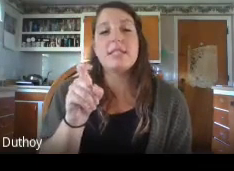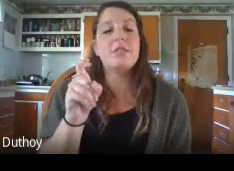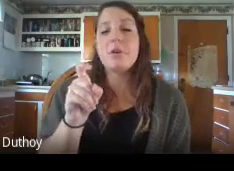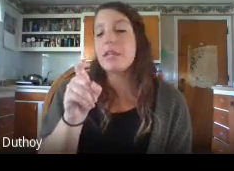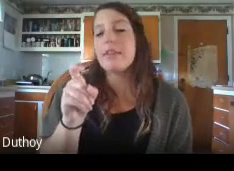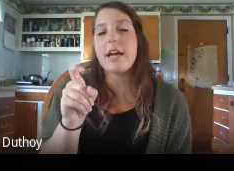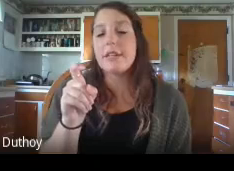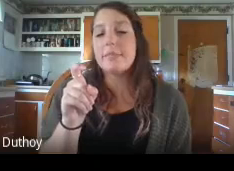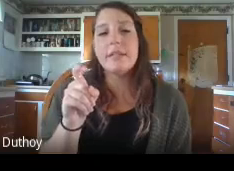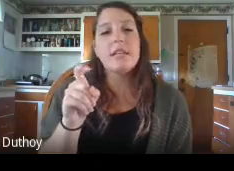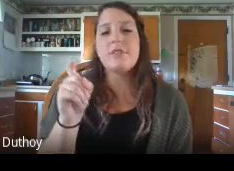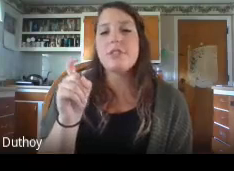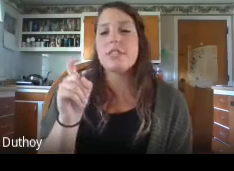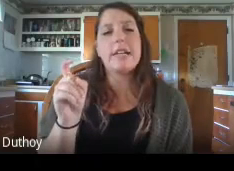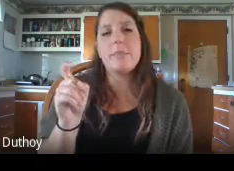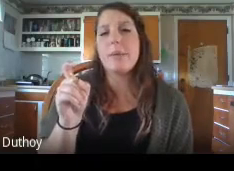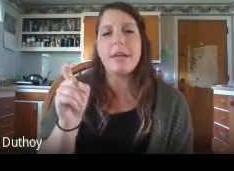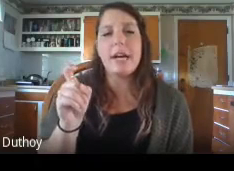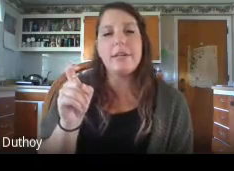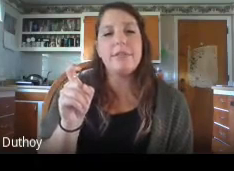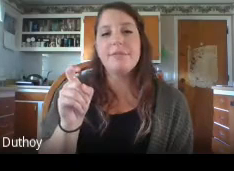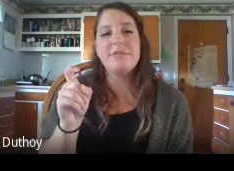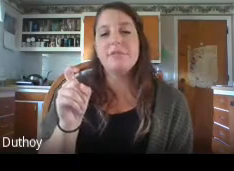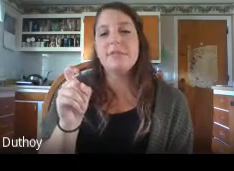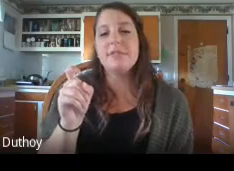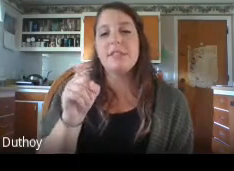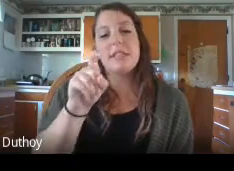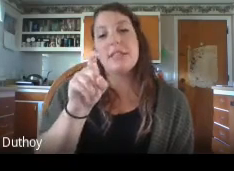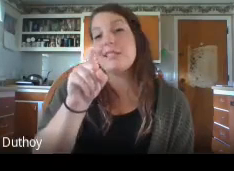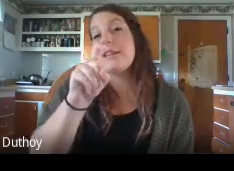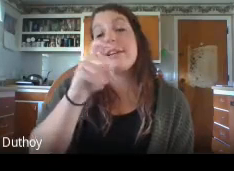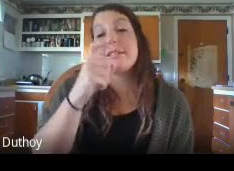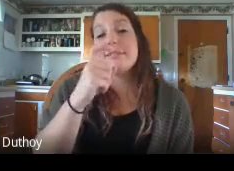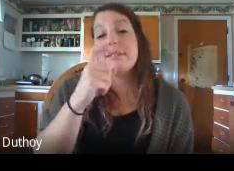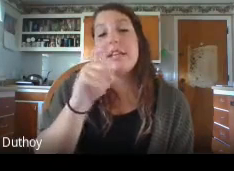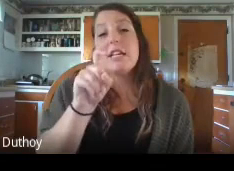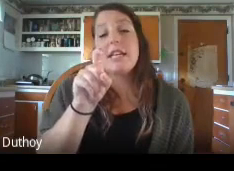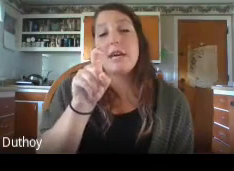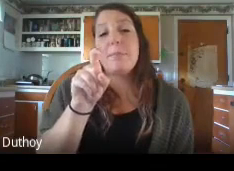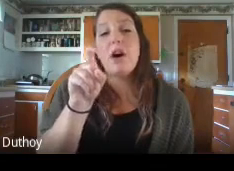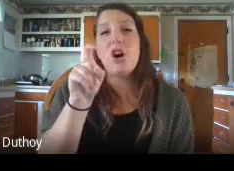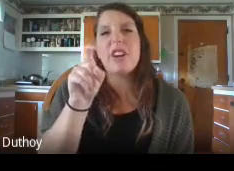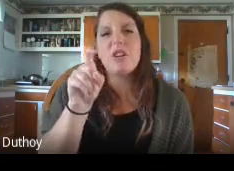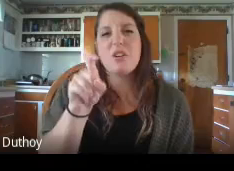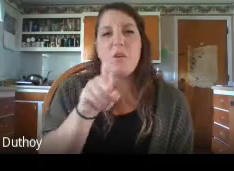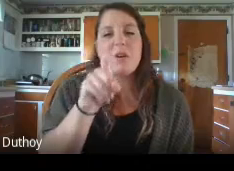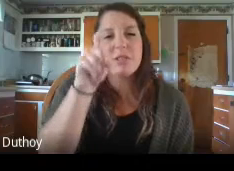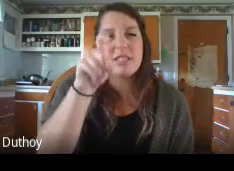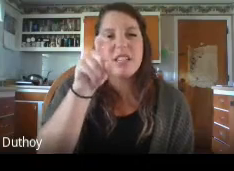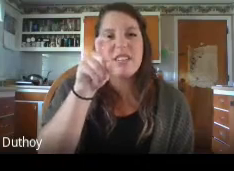X, this is totally random. You just got to remember it. This is an X, like a